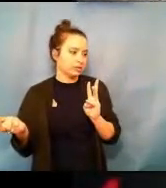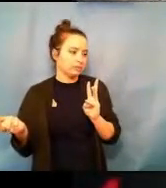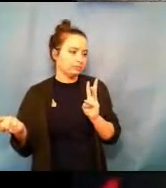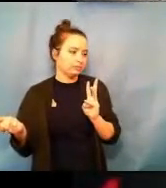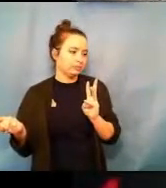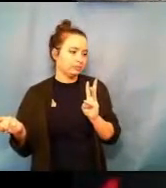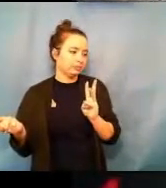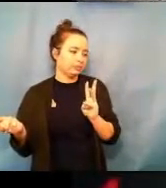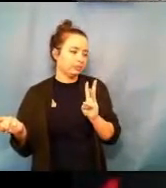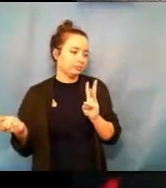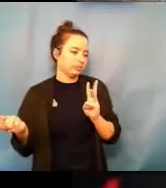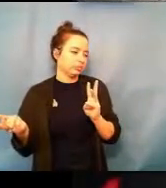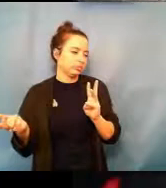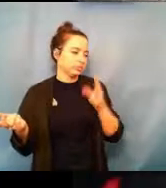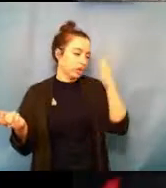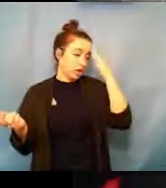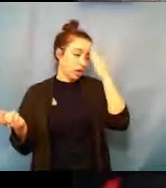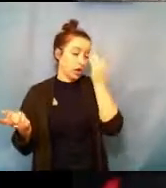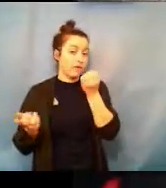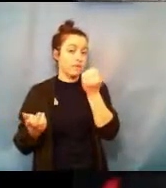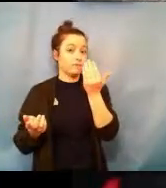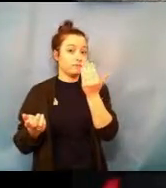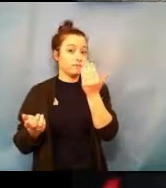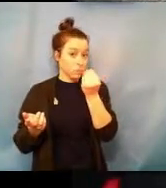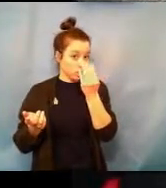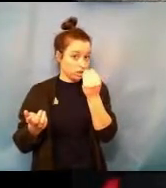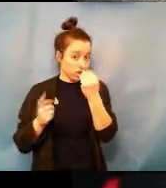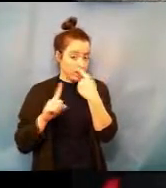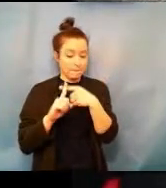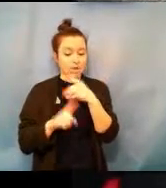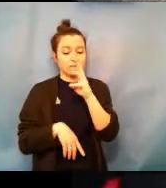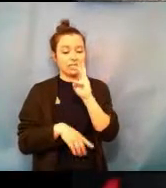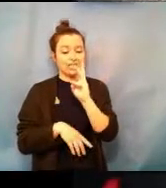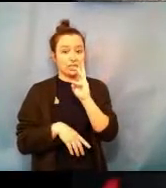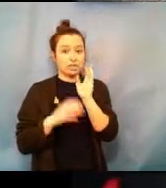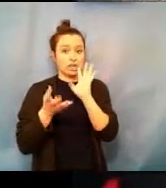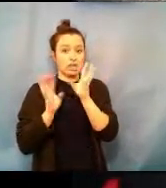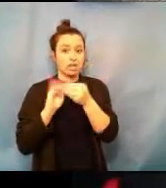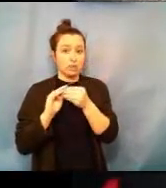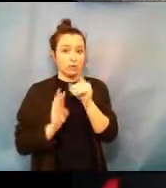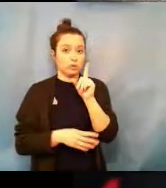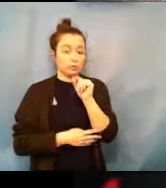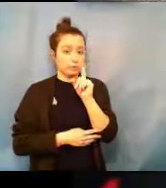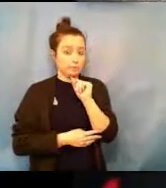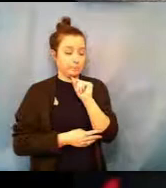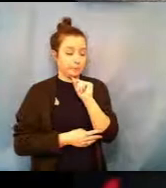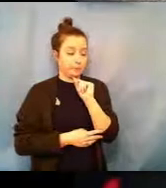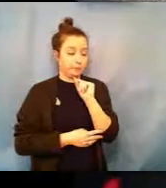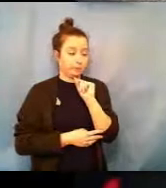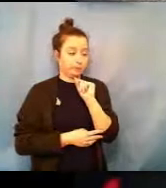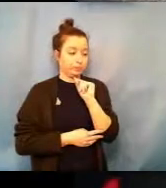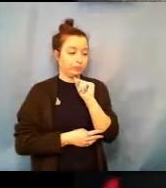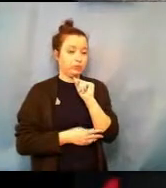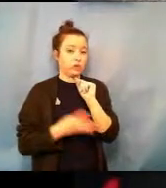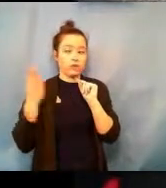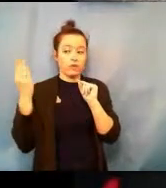6. So I know 14 plus 6 equals 20. Because 6